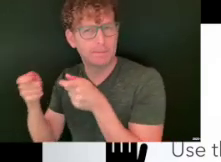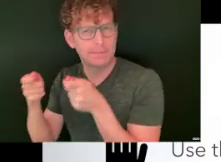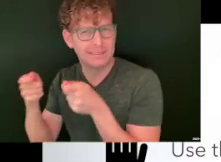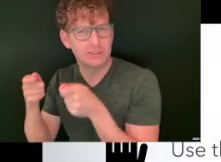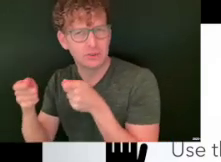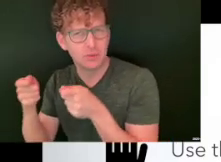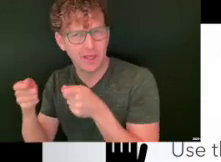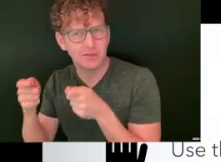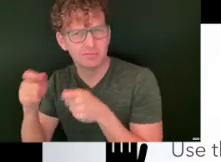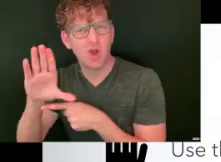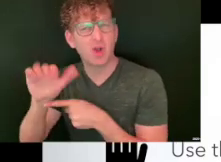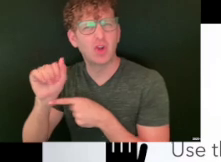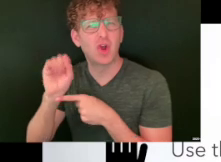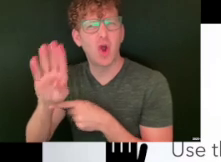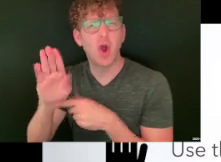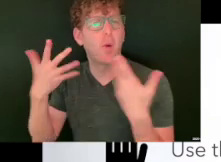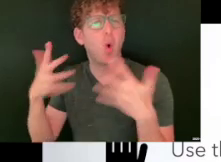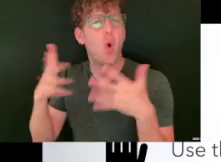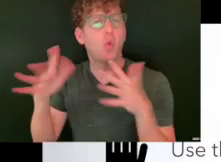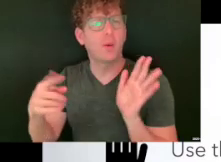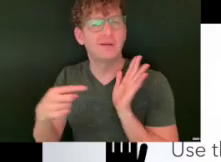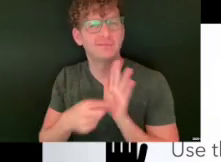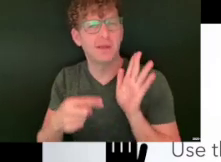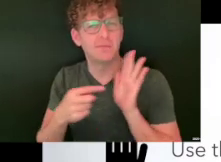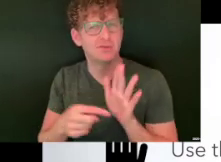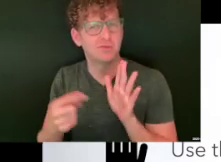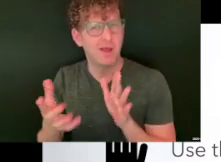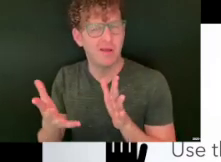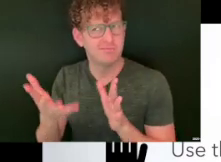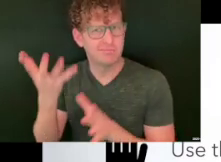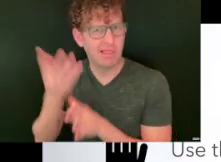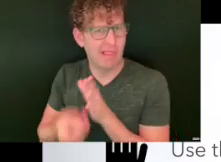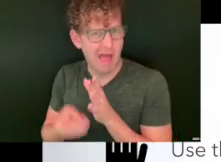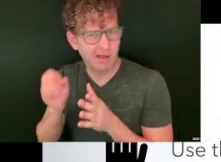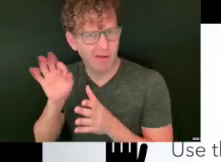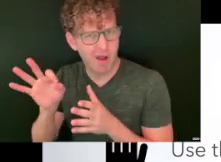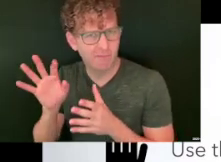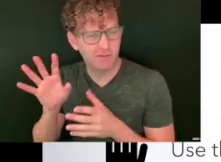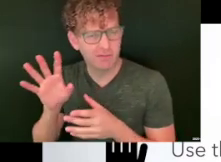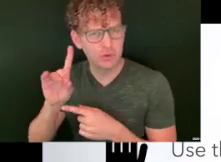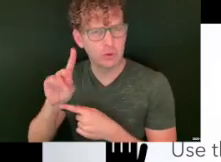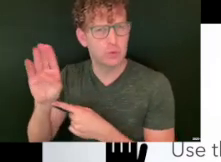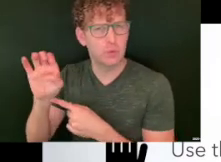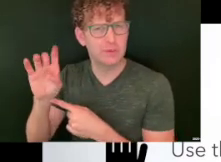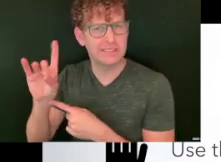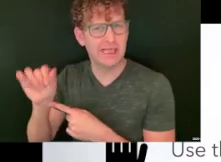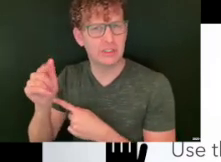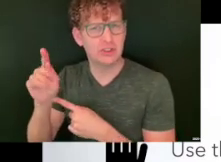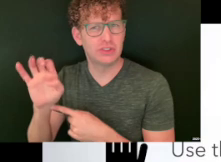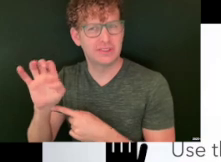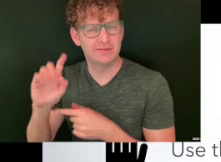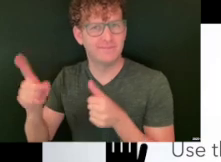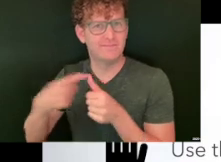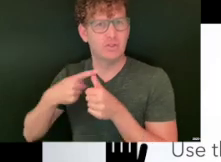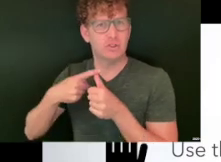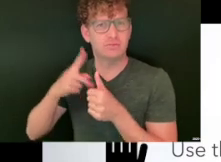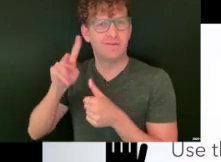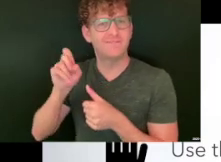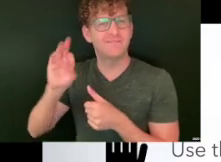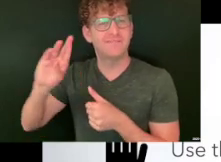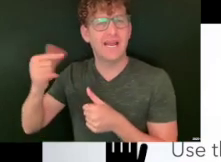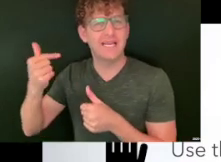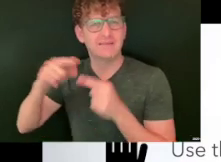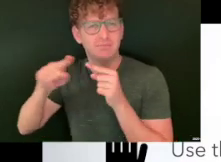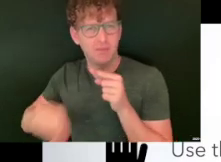really demonstrate what it is that they can bring to the table when applying for these types of programs. Our